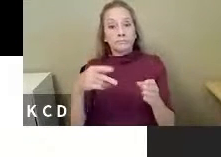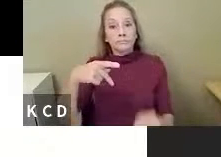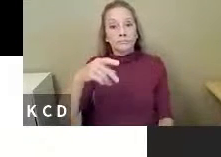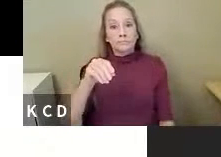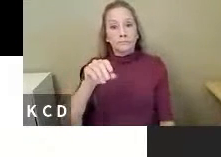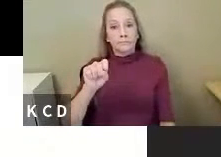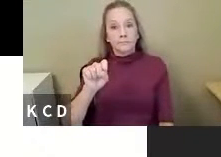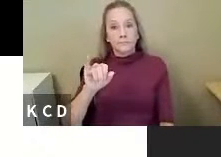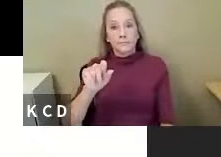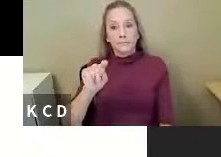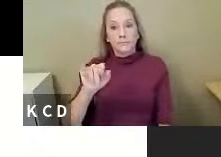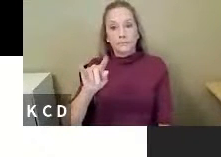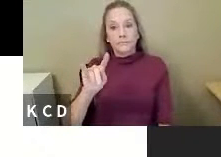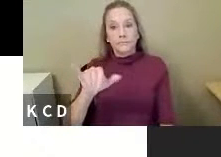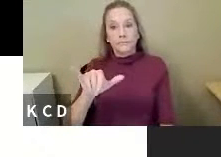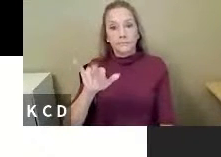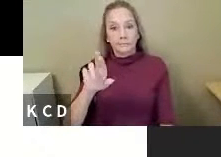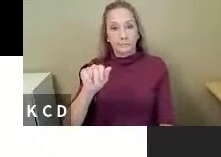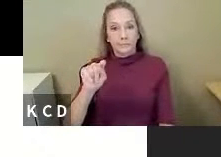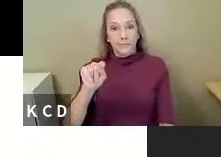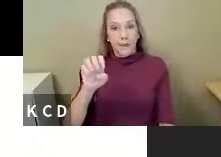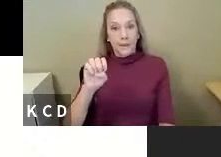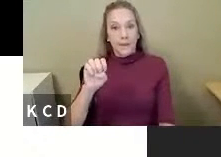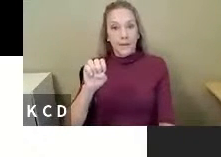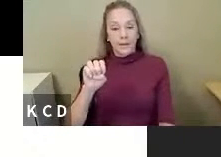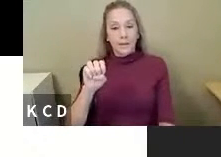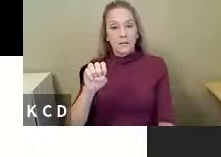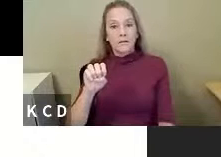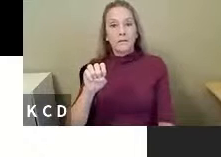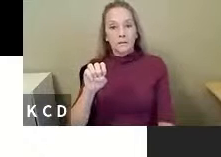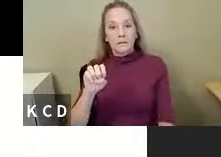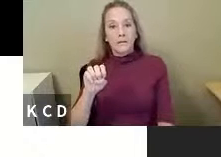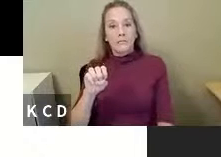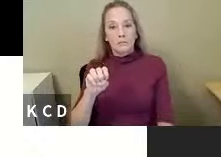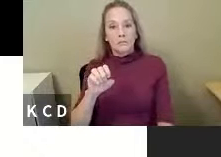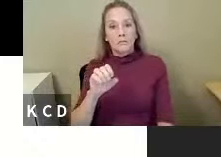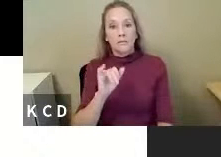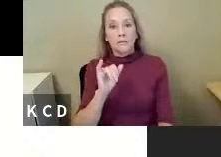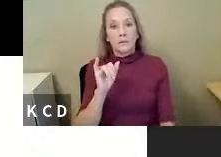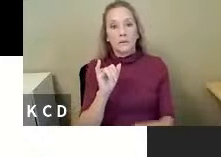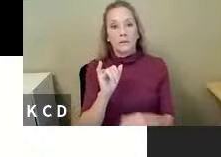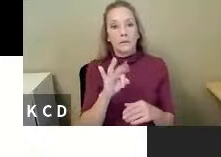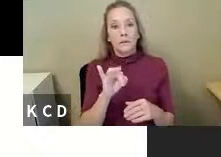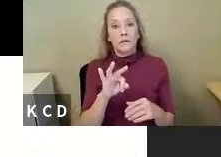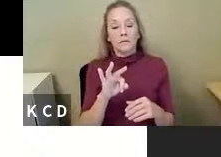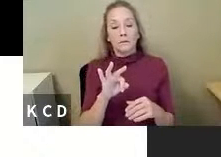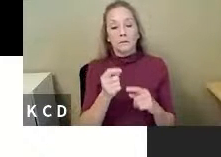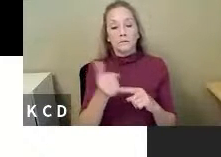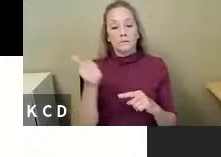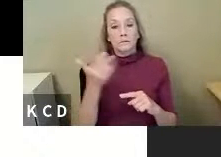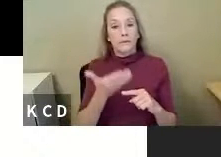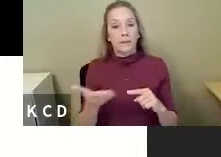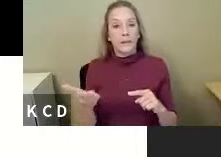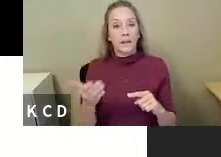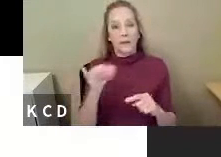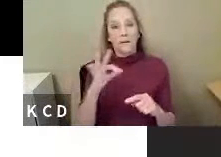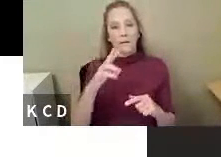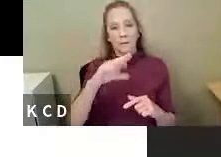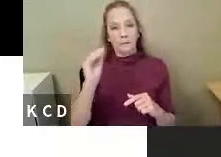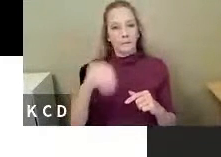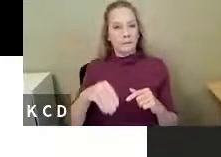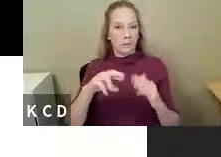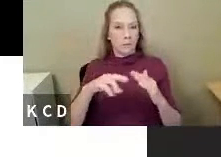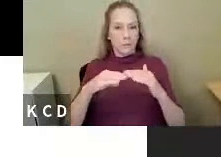positivity rate, looking at, taking things away at 3% or less, positivity rate over 28